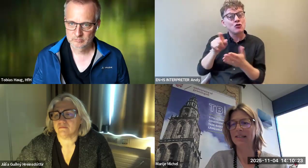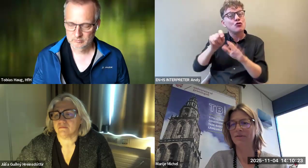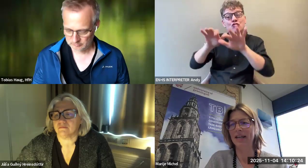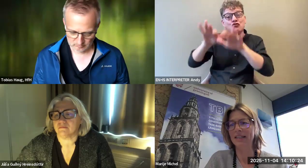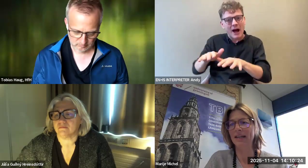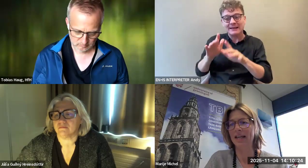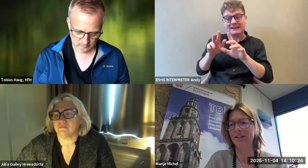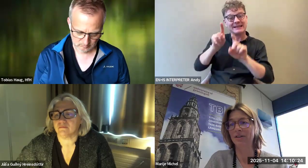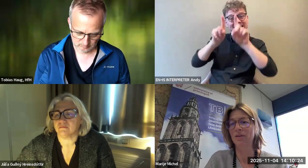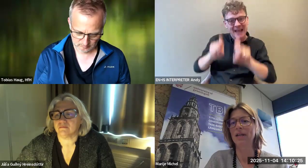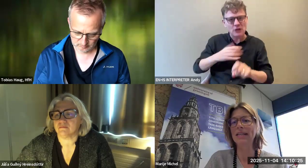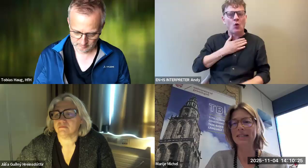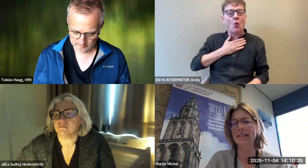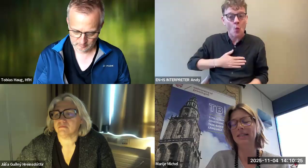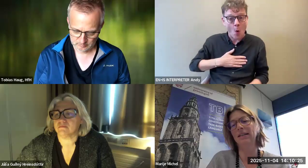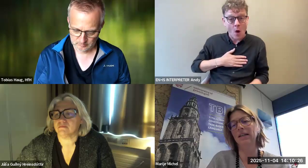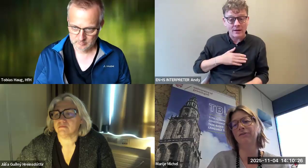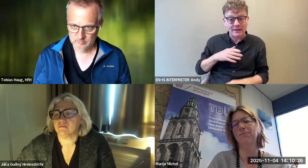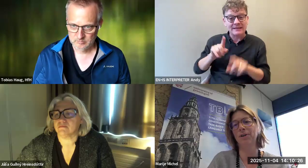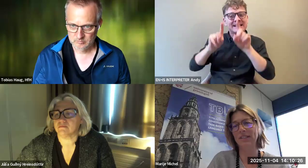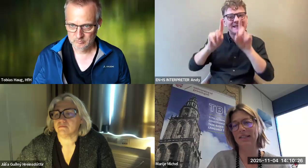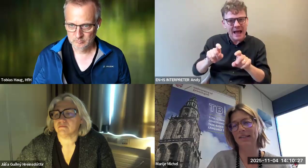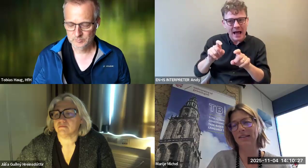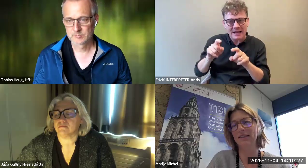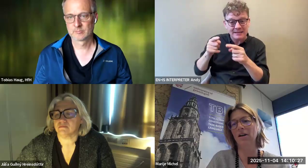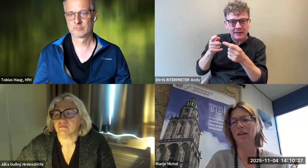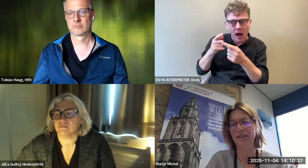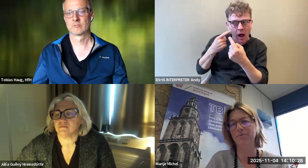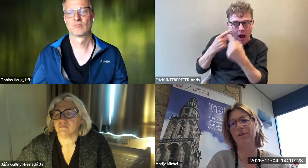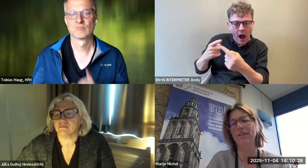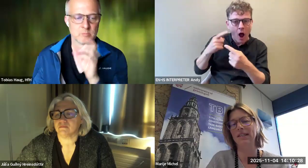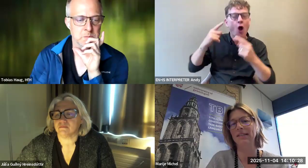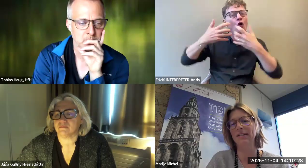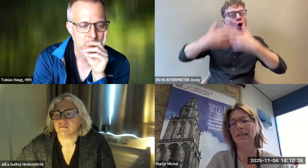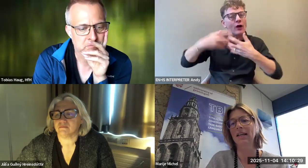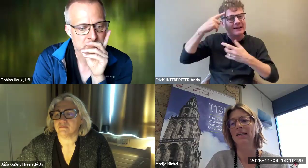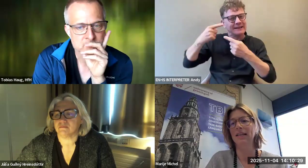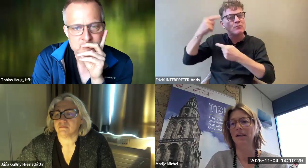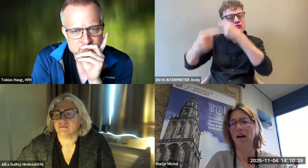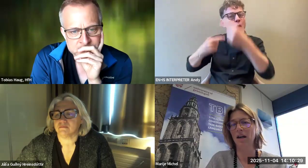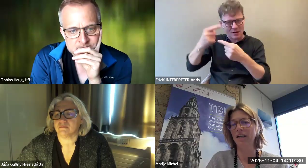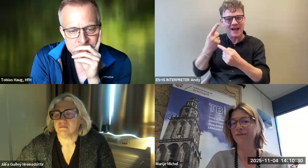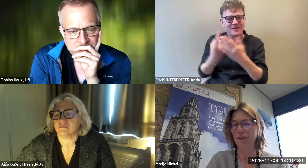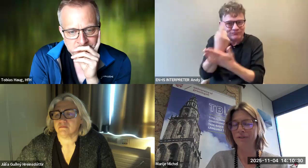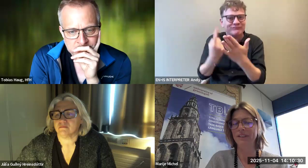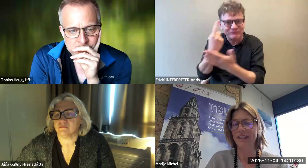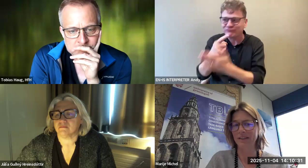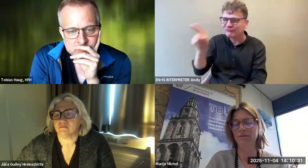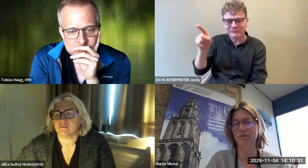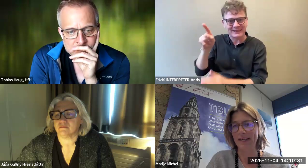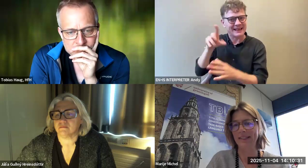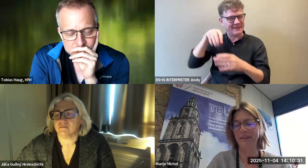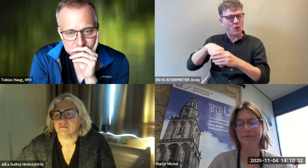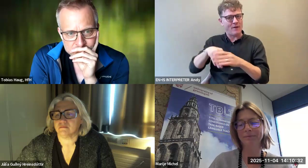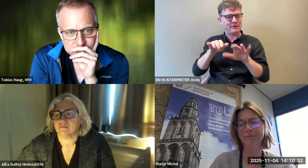that assesses writing actually also elicits the kind of processes, cognitive processes, that are involved